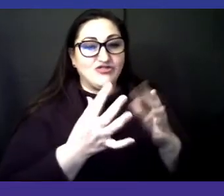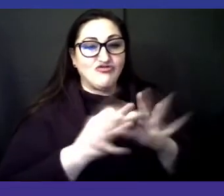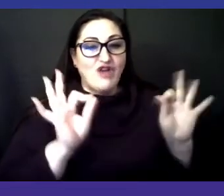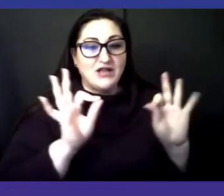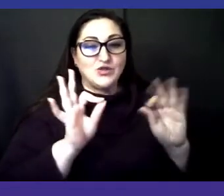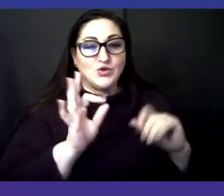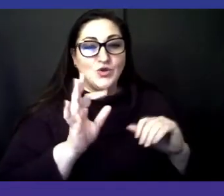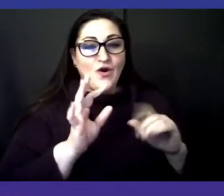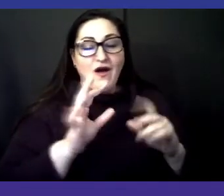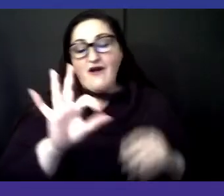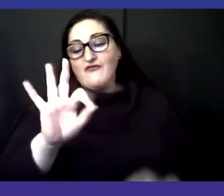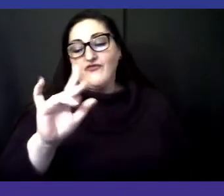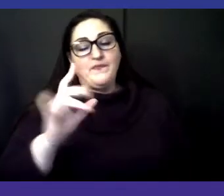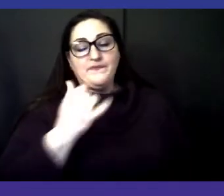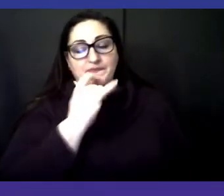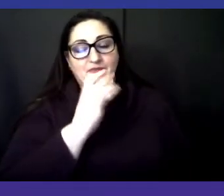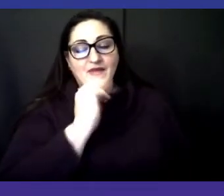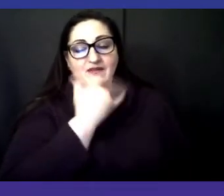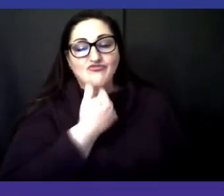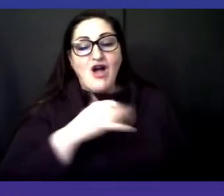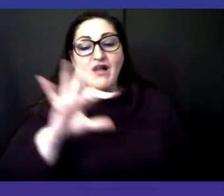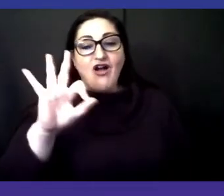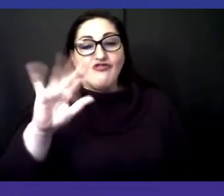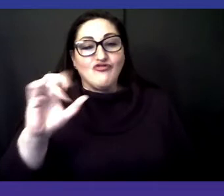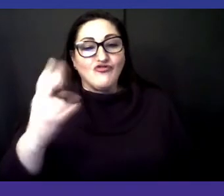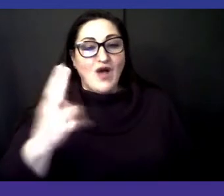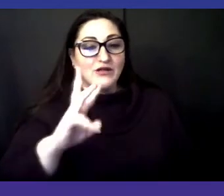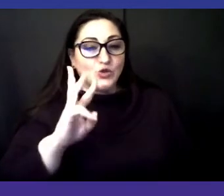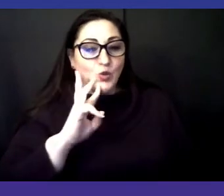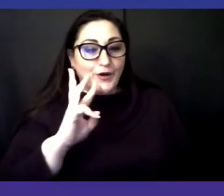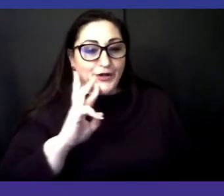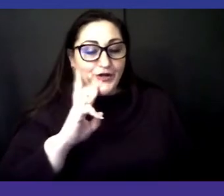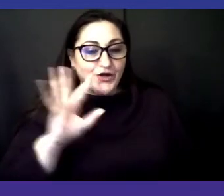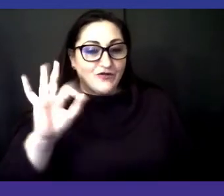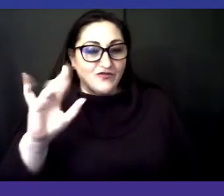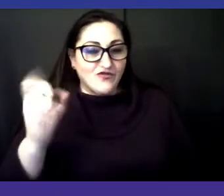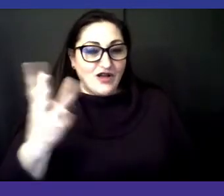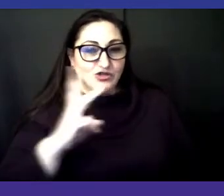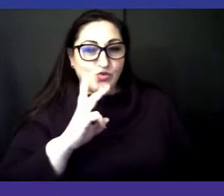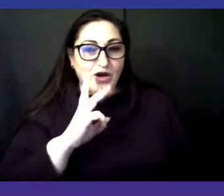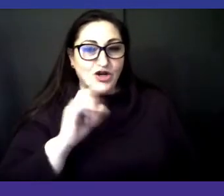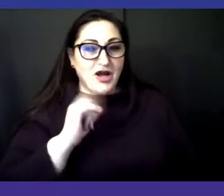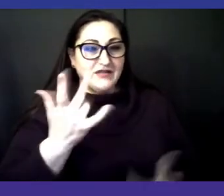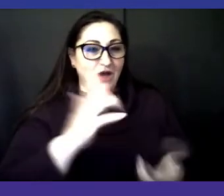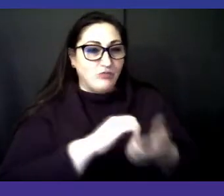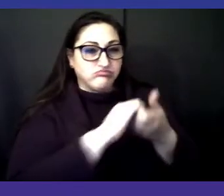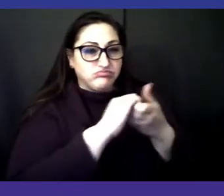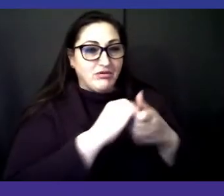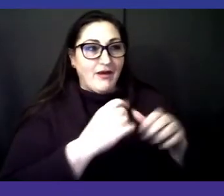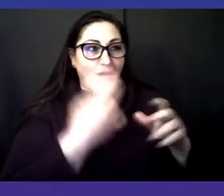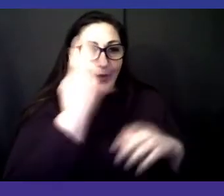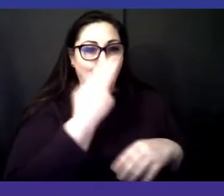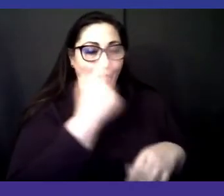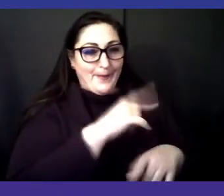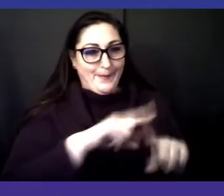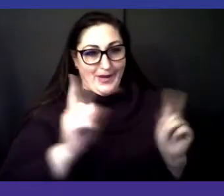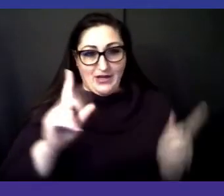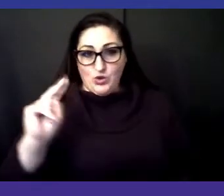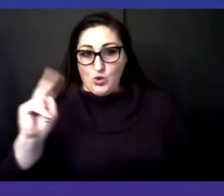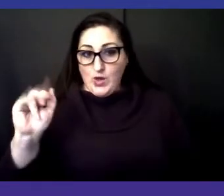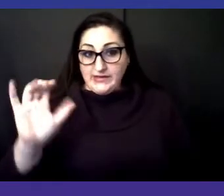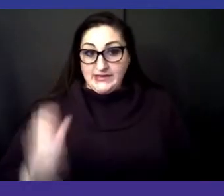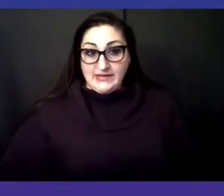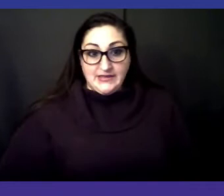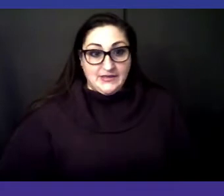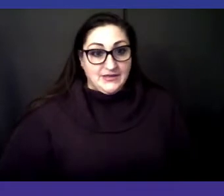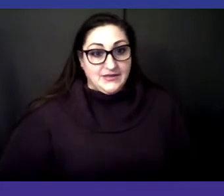water, that means wealth. So we're really decolonizing the way we share wealth, how we collaborate. In New York City though, it's taken